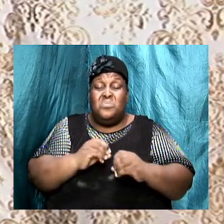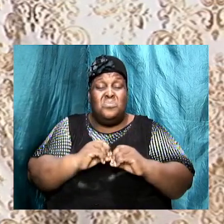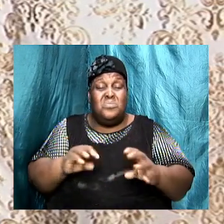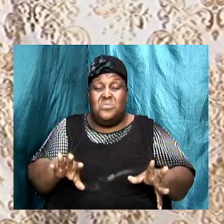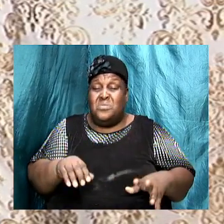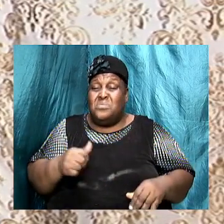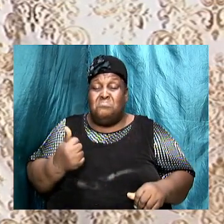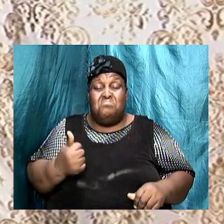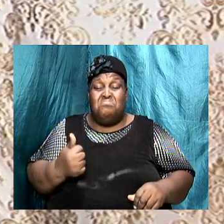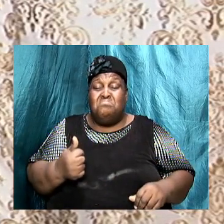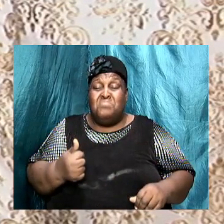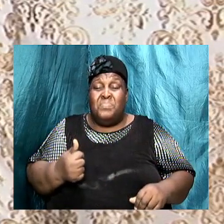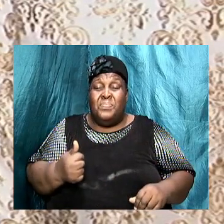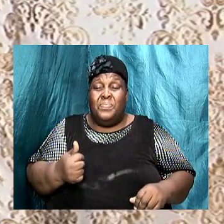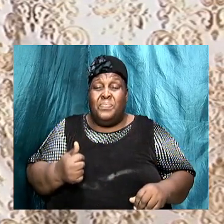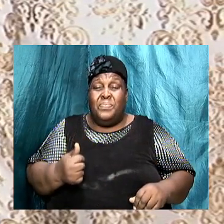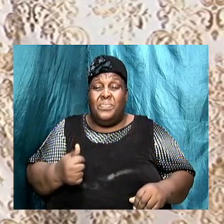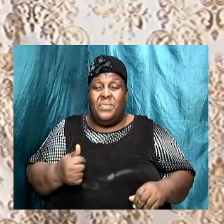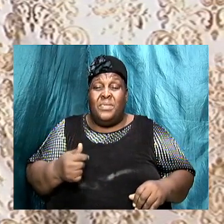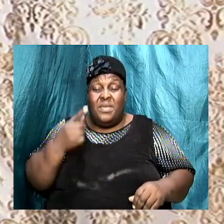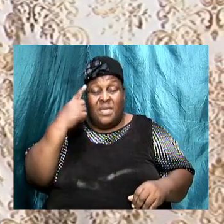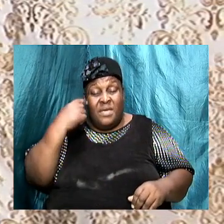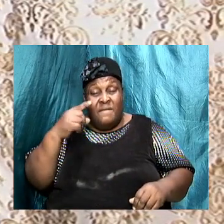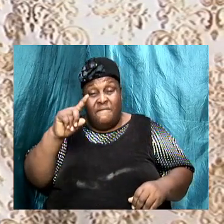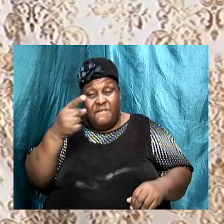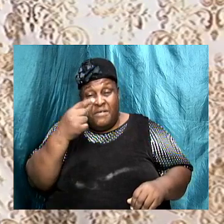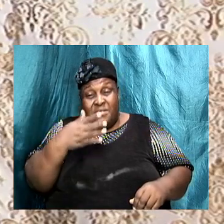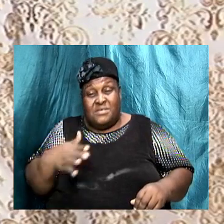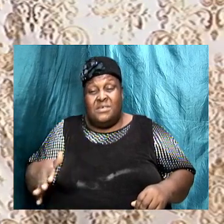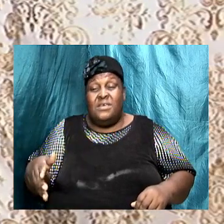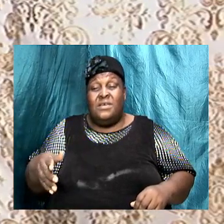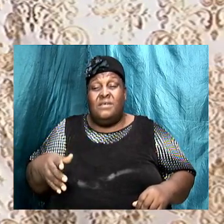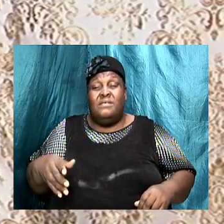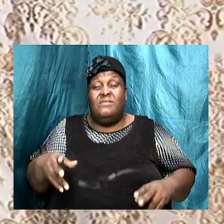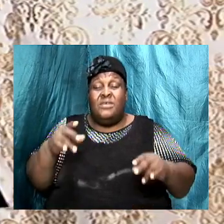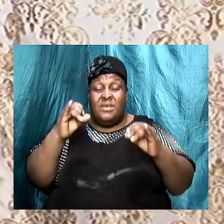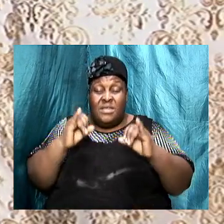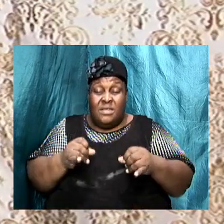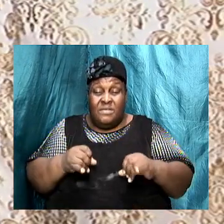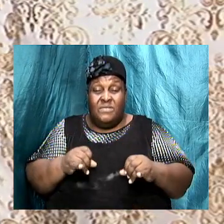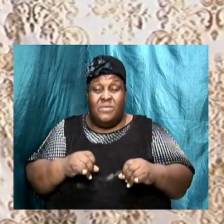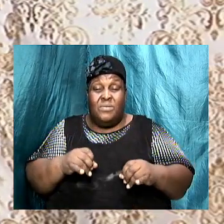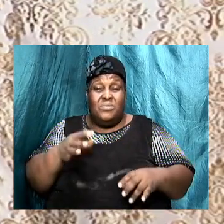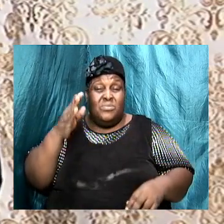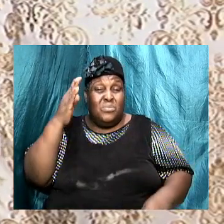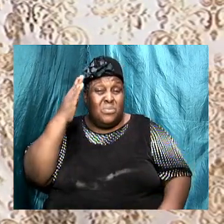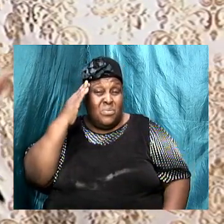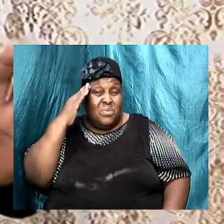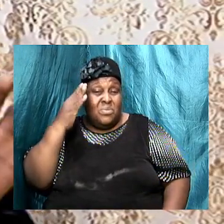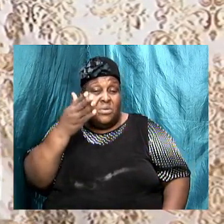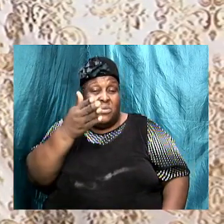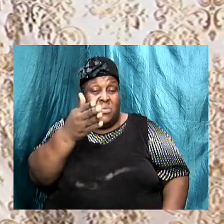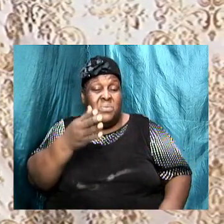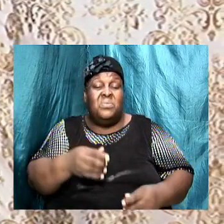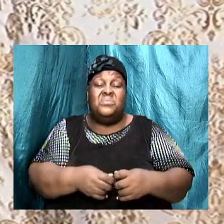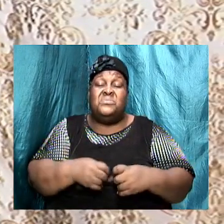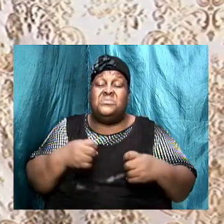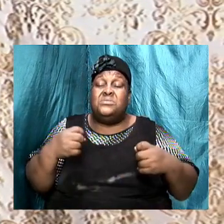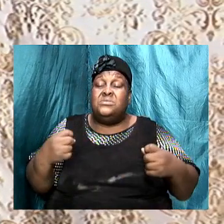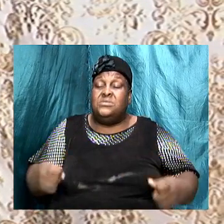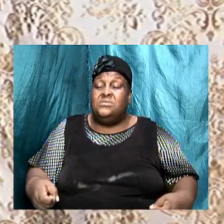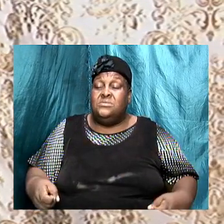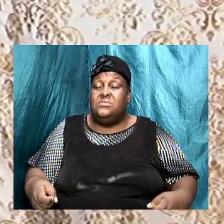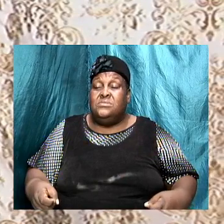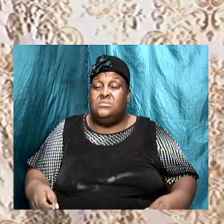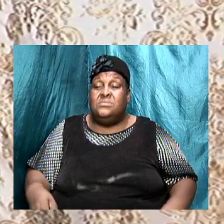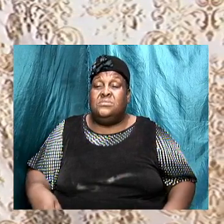taken. So the first thing is for an individual to recognize that they are sin. And we said that we're not going with us going through,